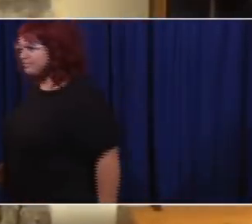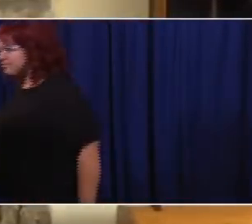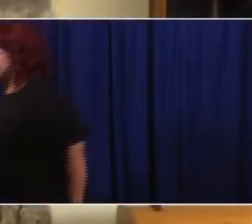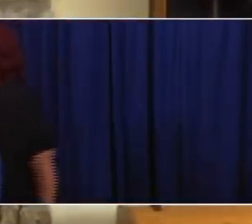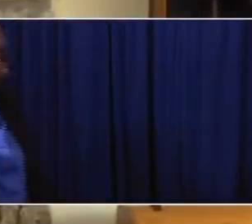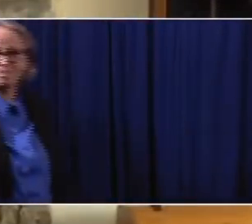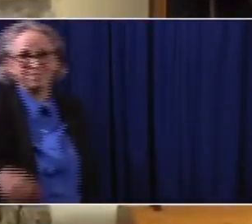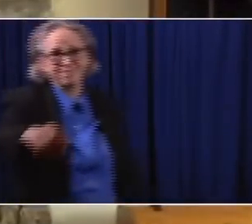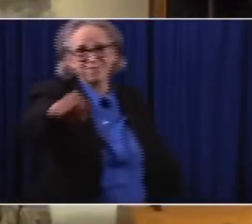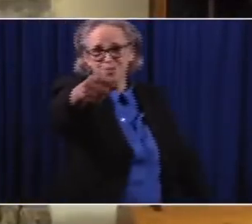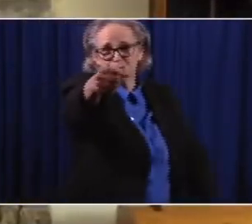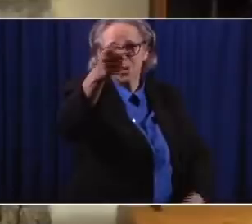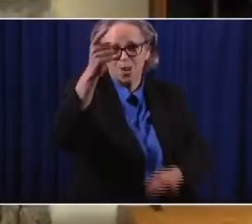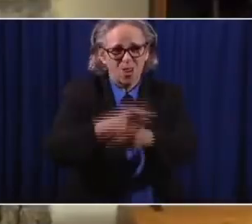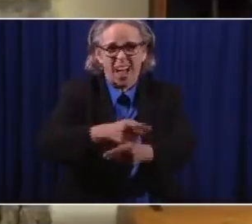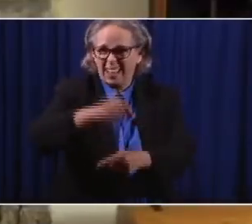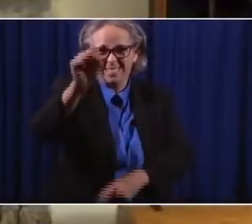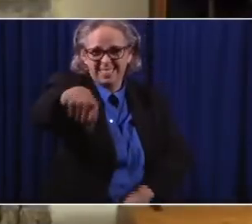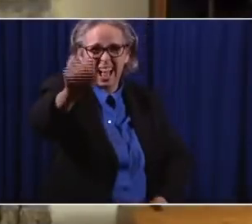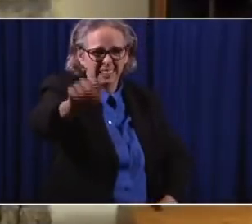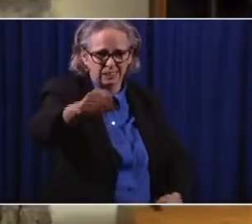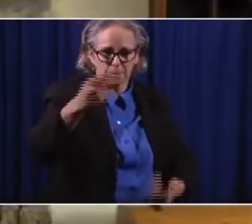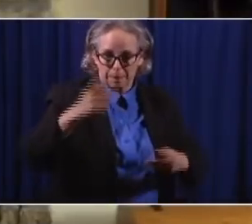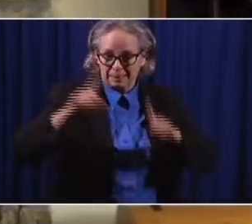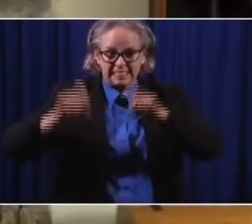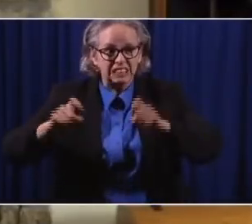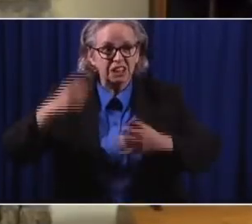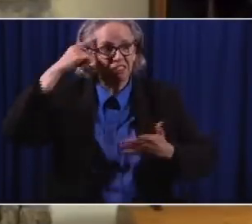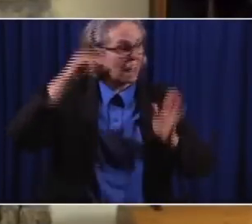They get a negative test and they think they're okay. Well,